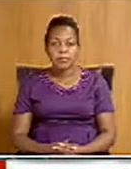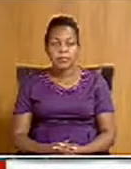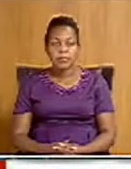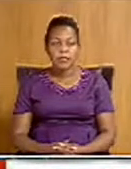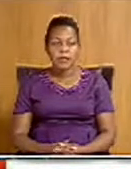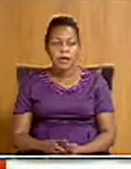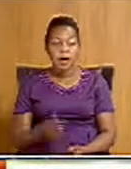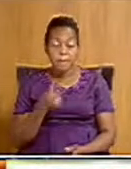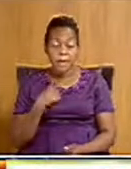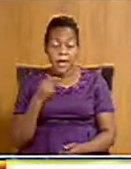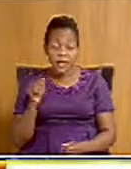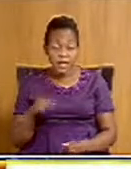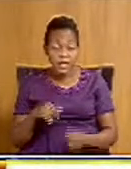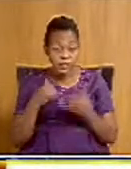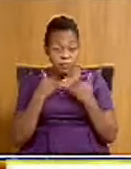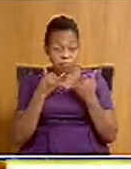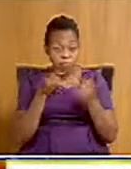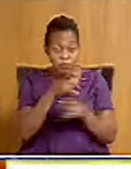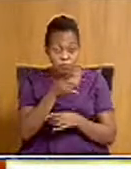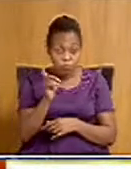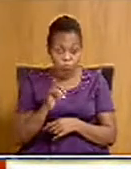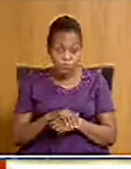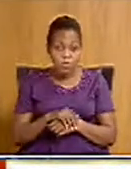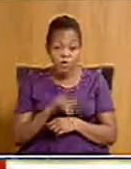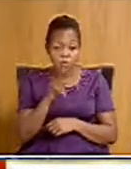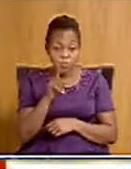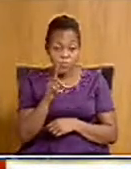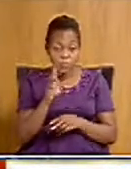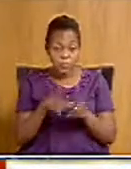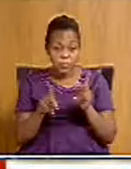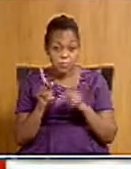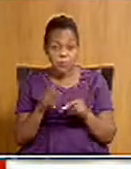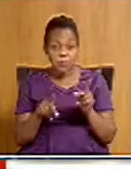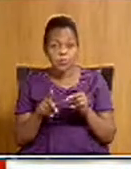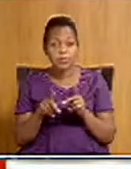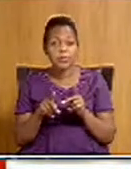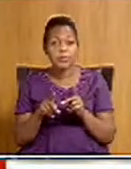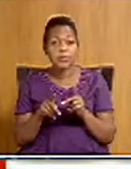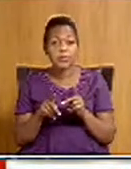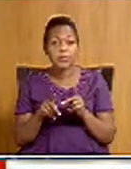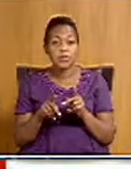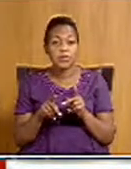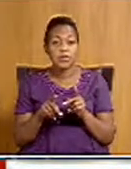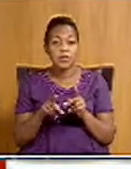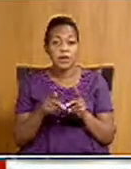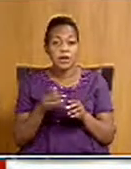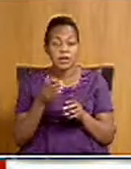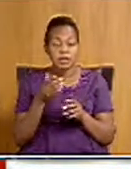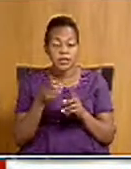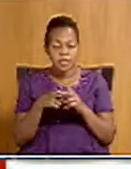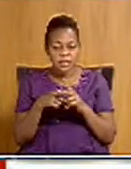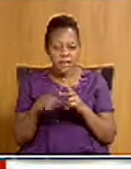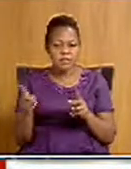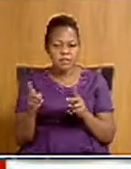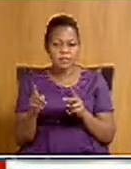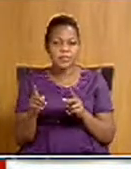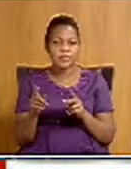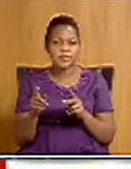I can reveal to you that those actors had a narrow escape.